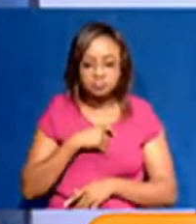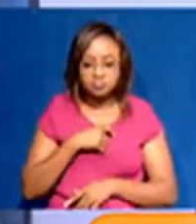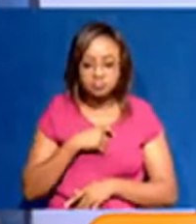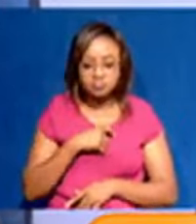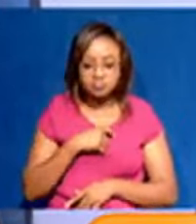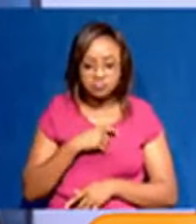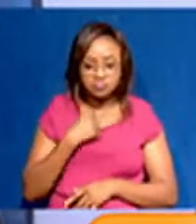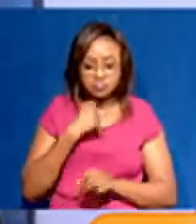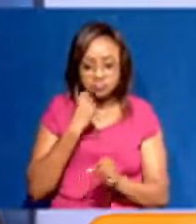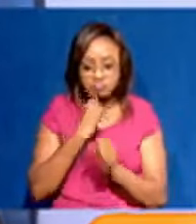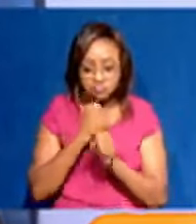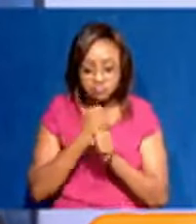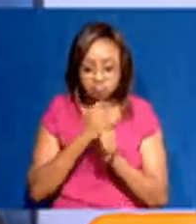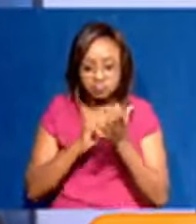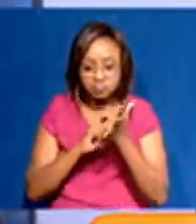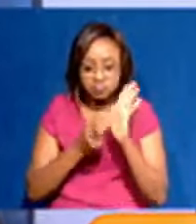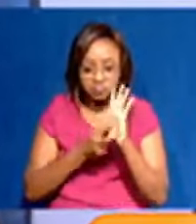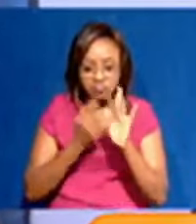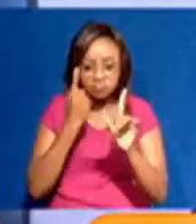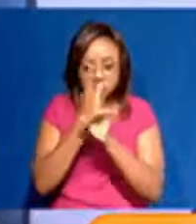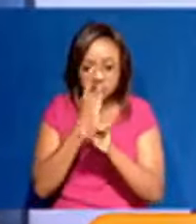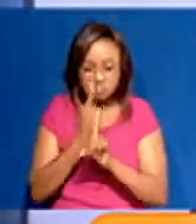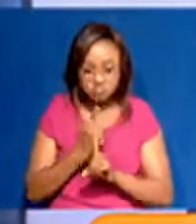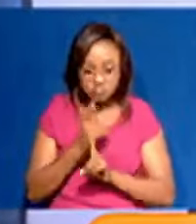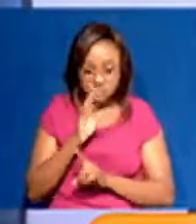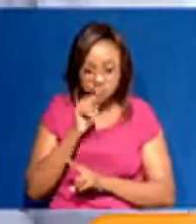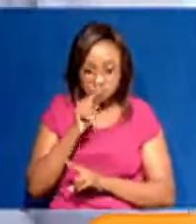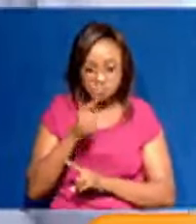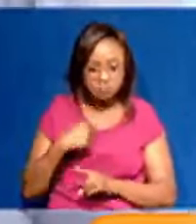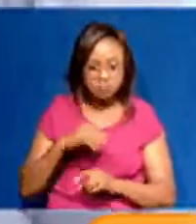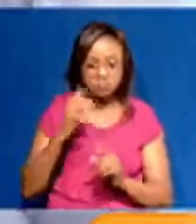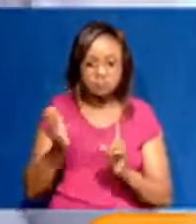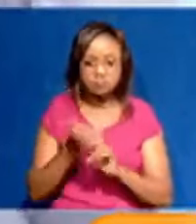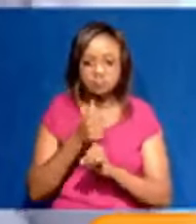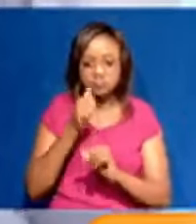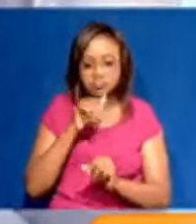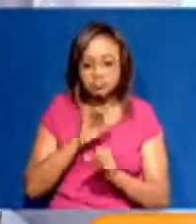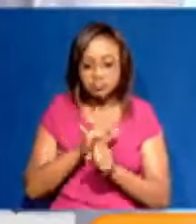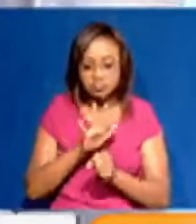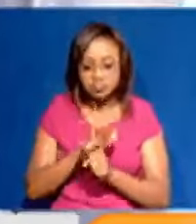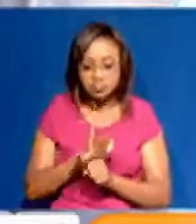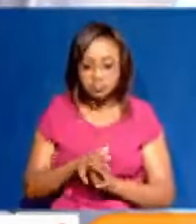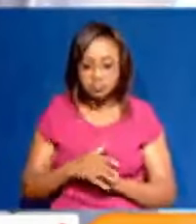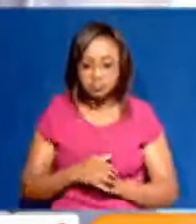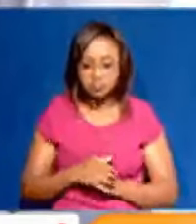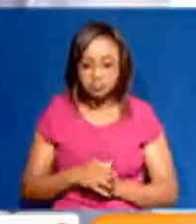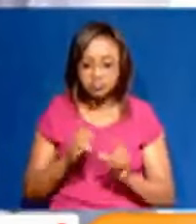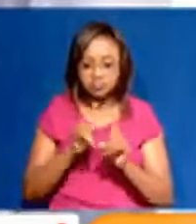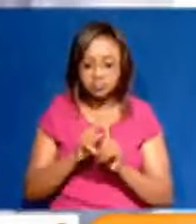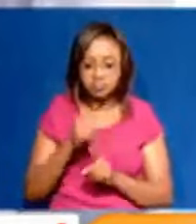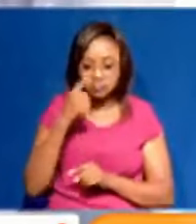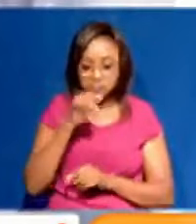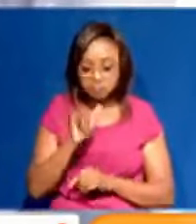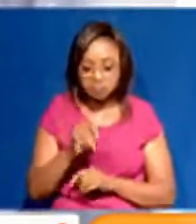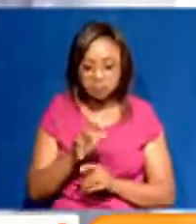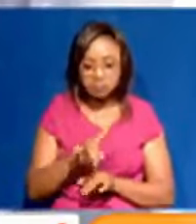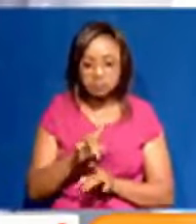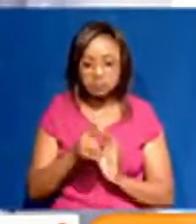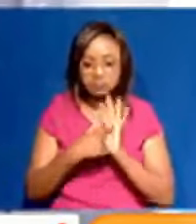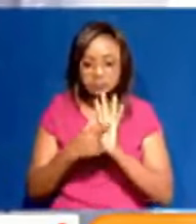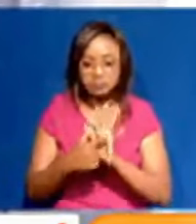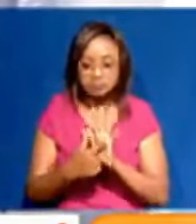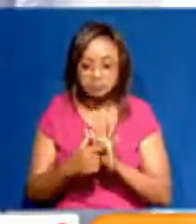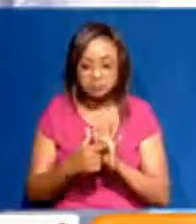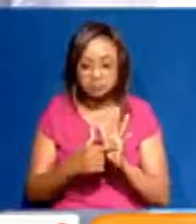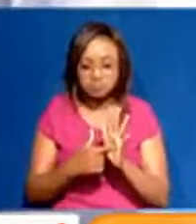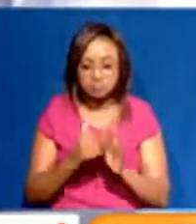very many projects, and this way we have been able to reach more. For the pilot process phase of March 2024, we